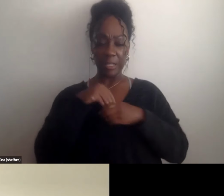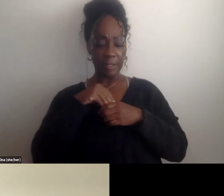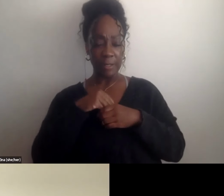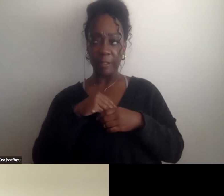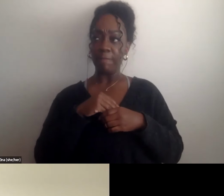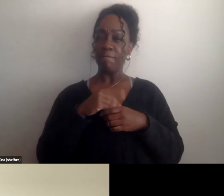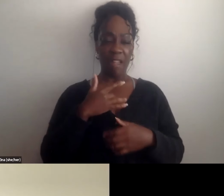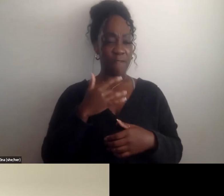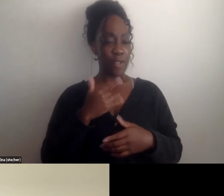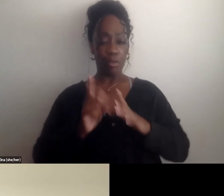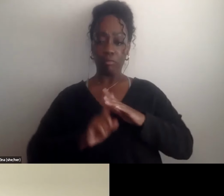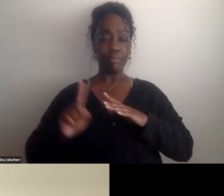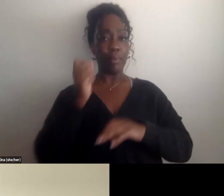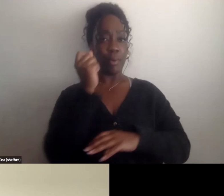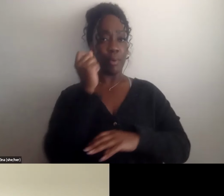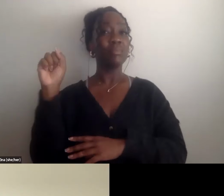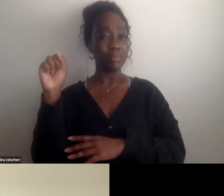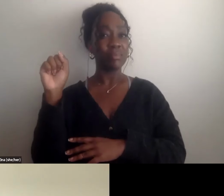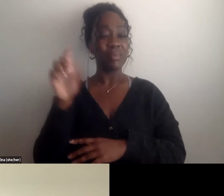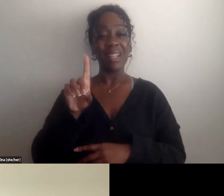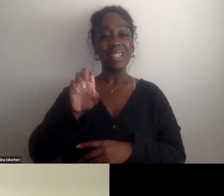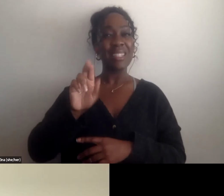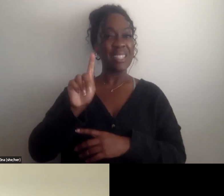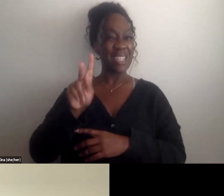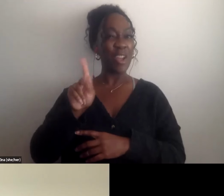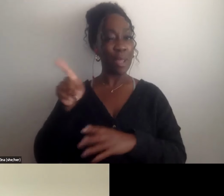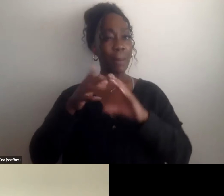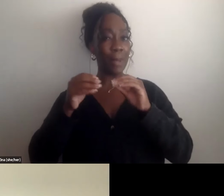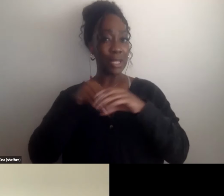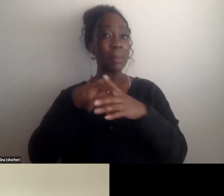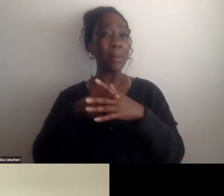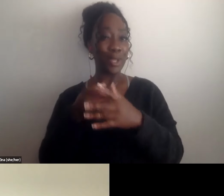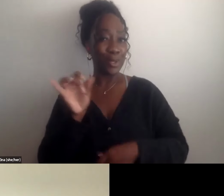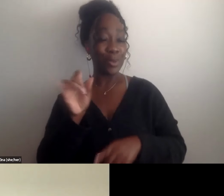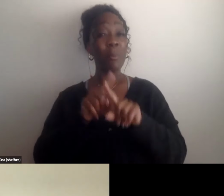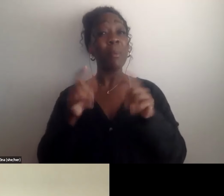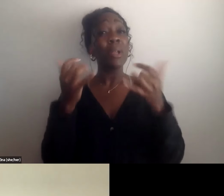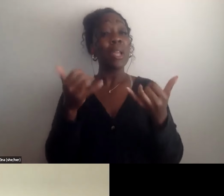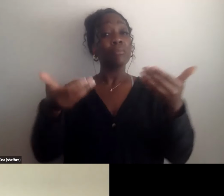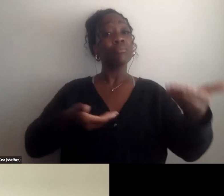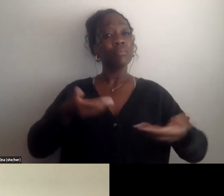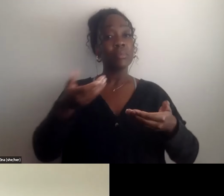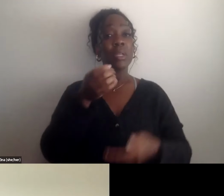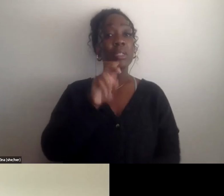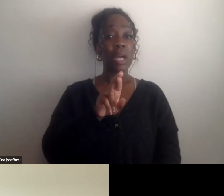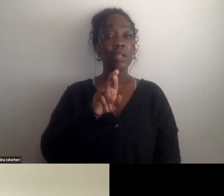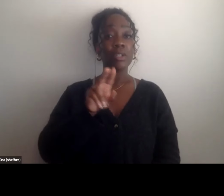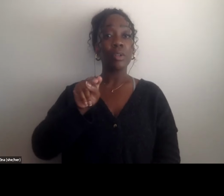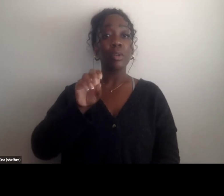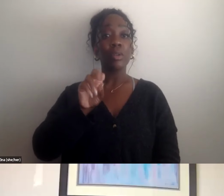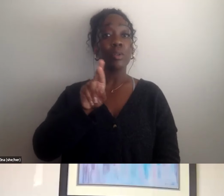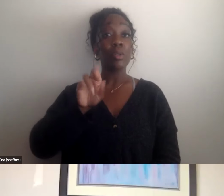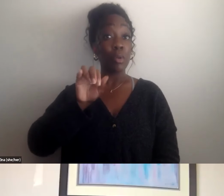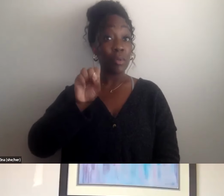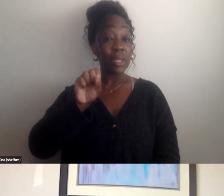was stating when he opened up the presentation. So I want to invite Dr. Amina Norris, Christopher